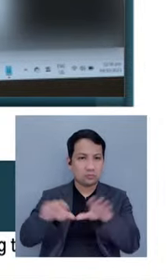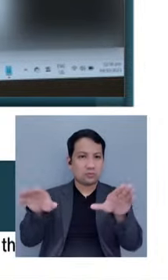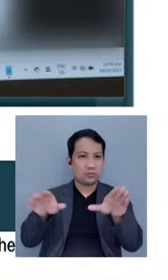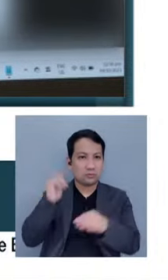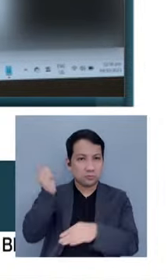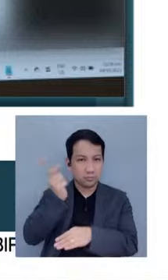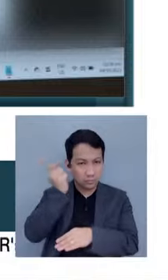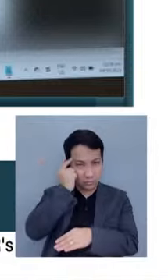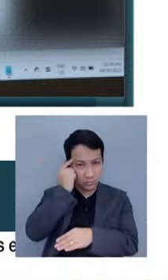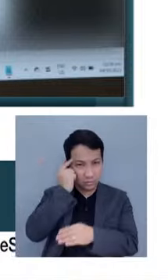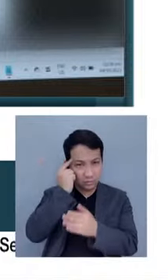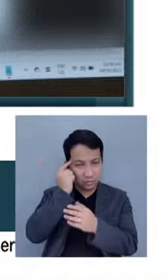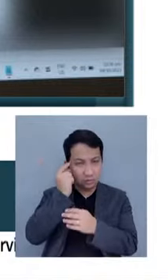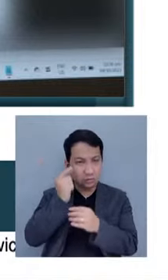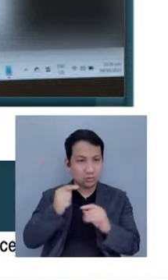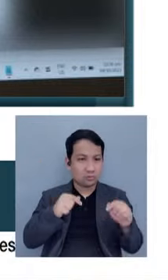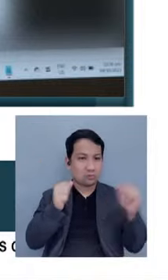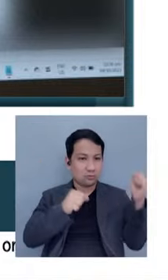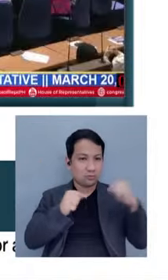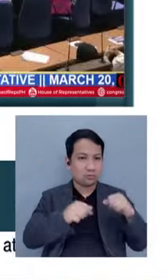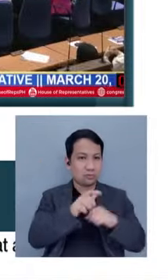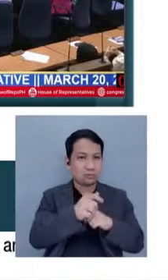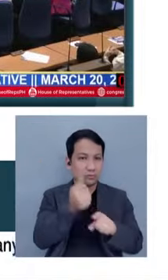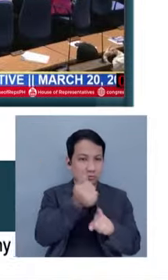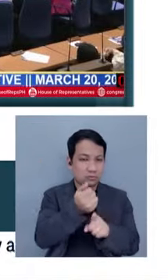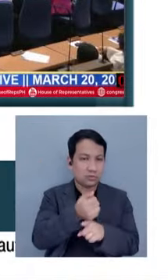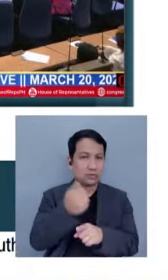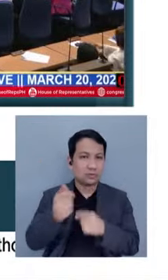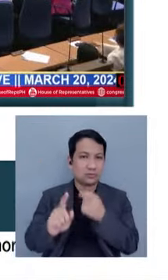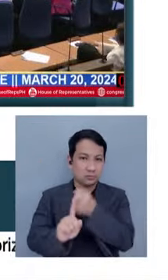that, you know, we don't agree to this, so therefore we're attacking HOR.